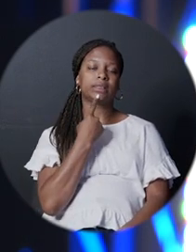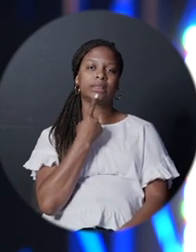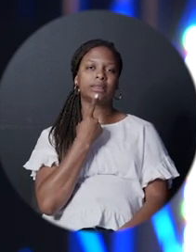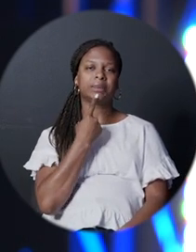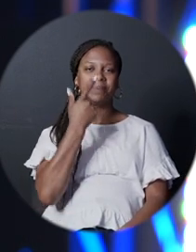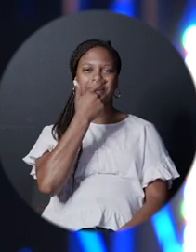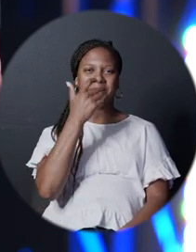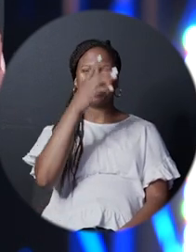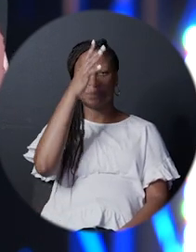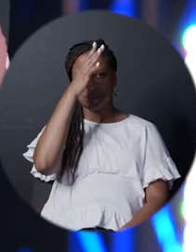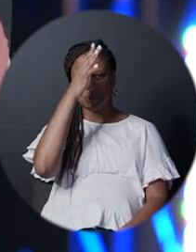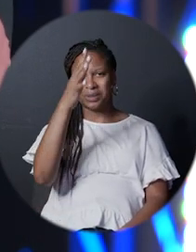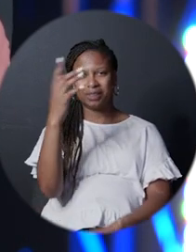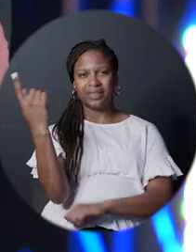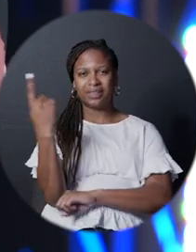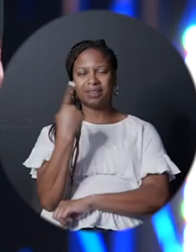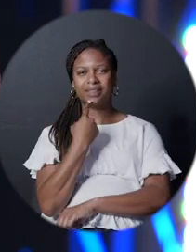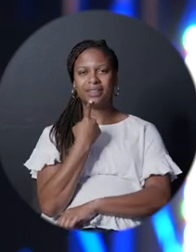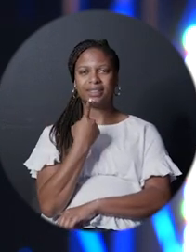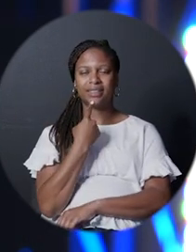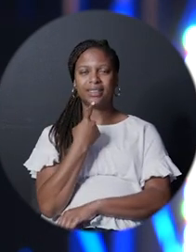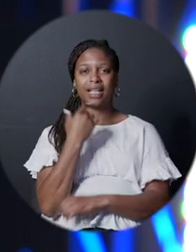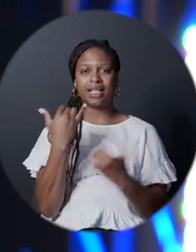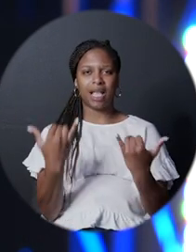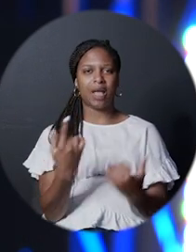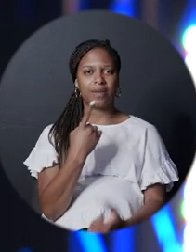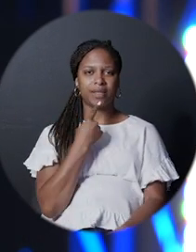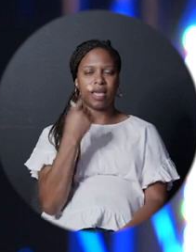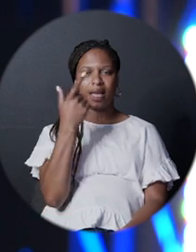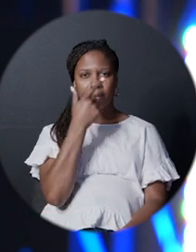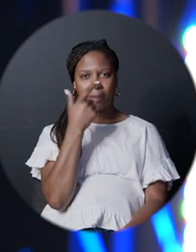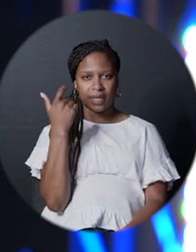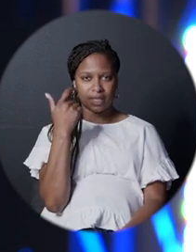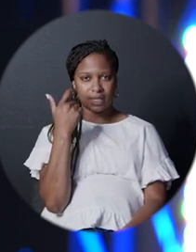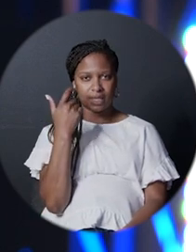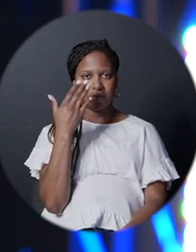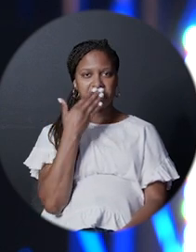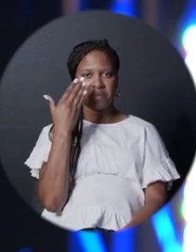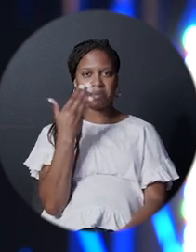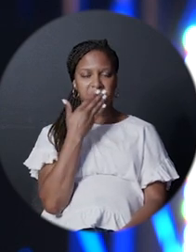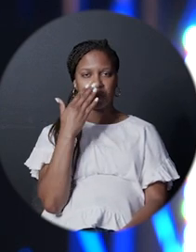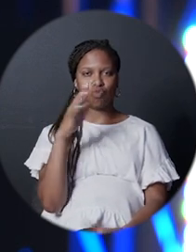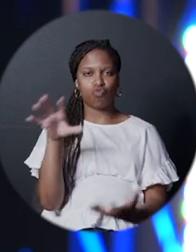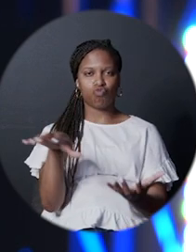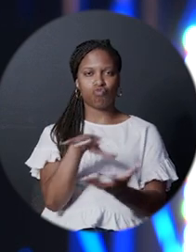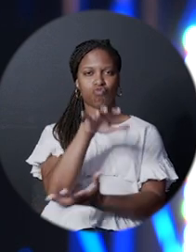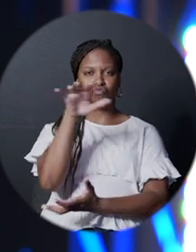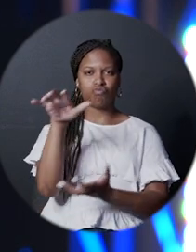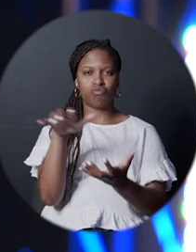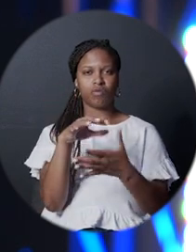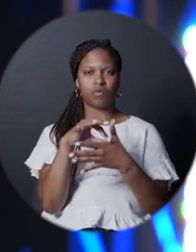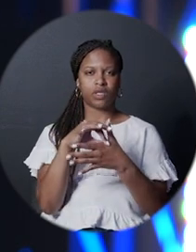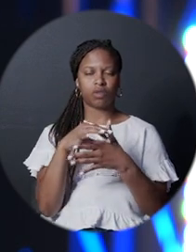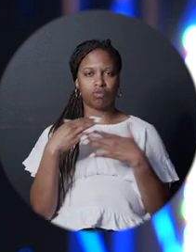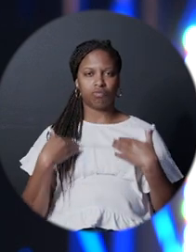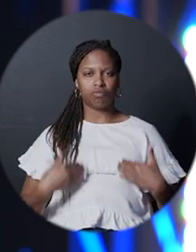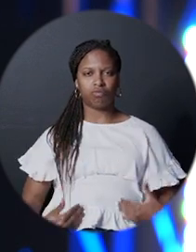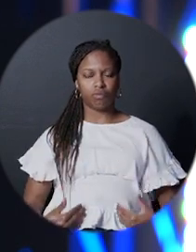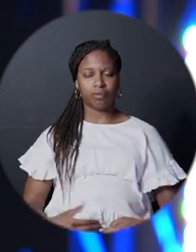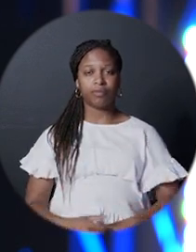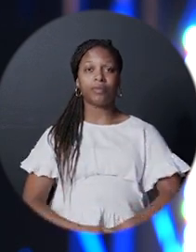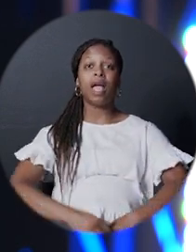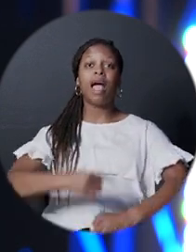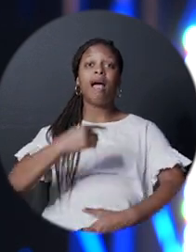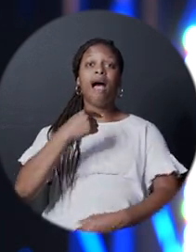I used to say that because my granddaddy said it. Now I say it because I've smelled the smoke of the flash.